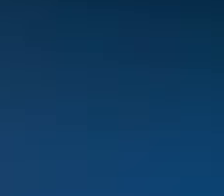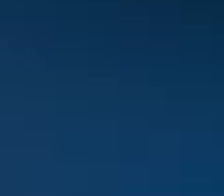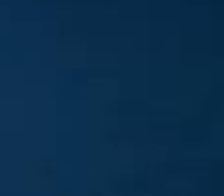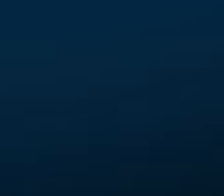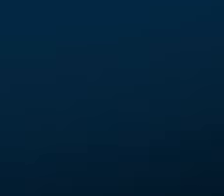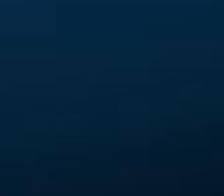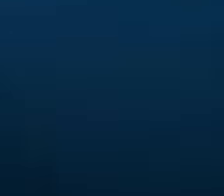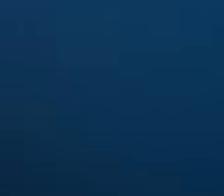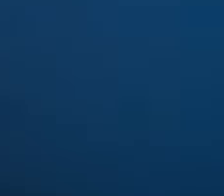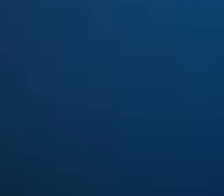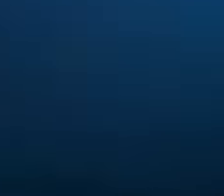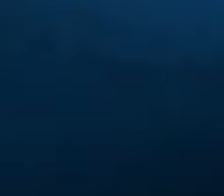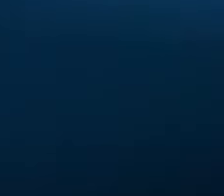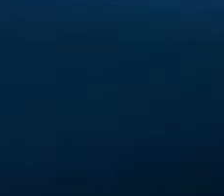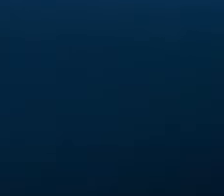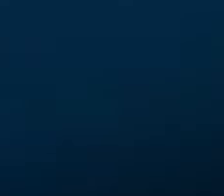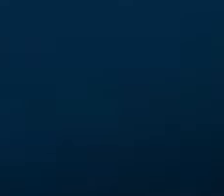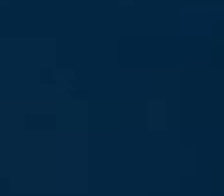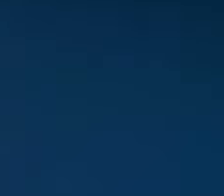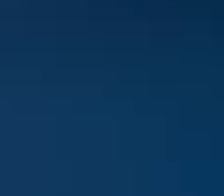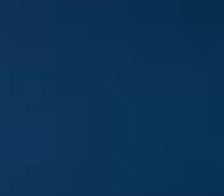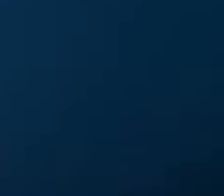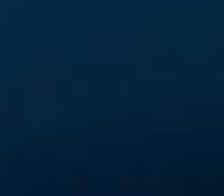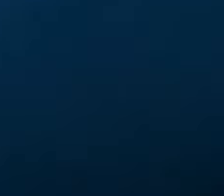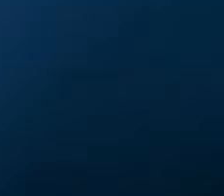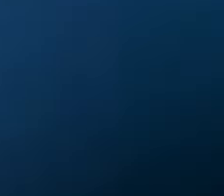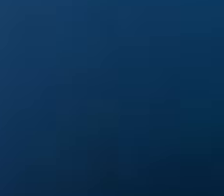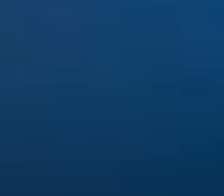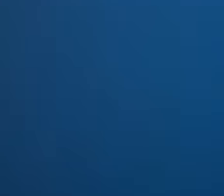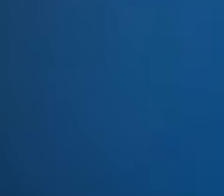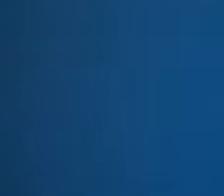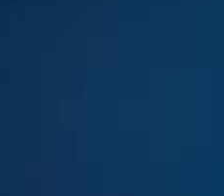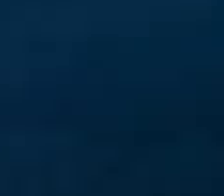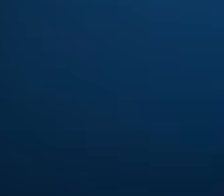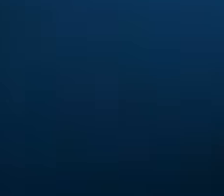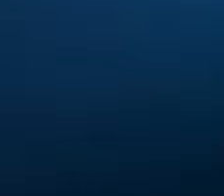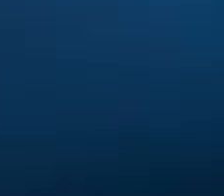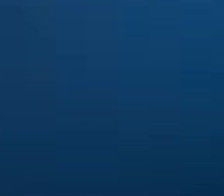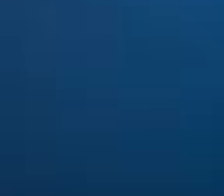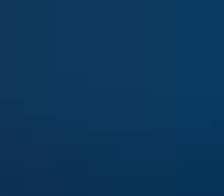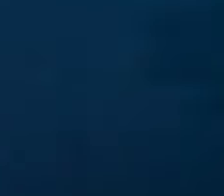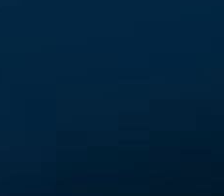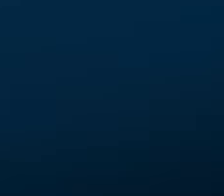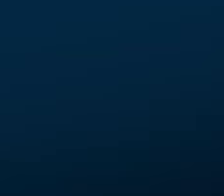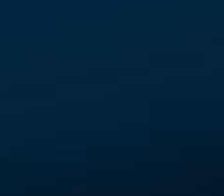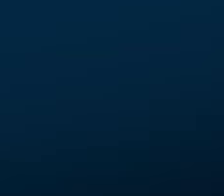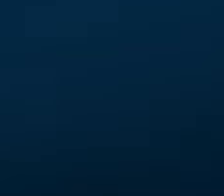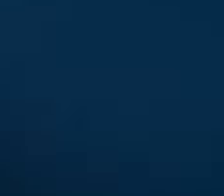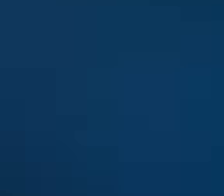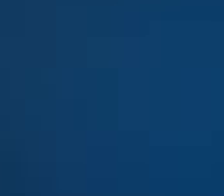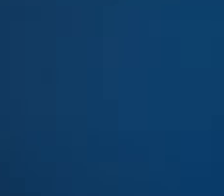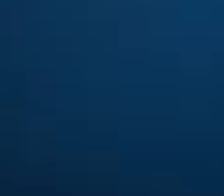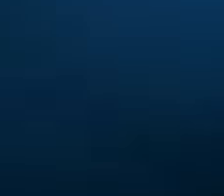that we want a king, or we in this sense we want a father over